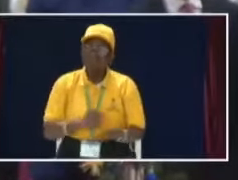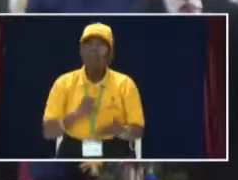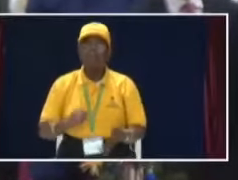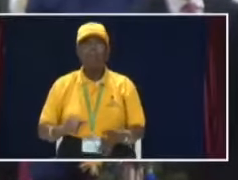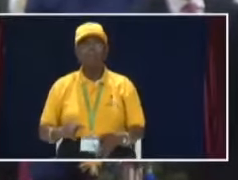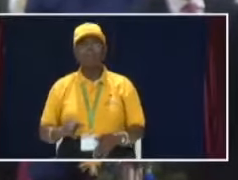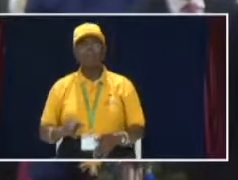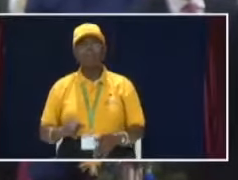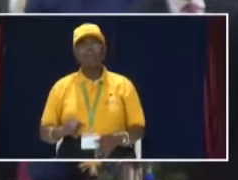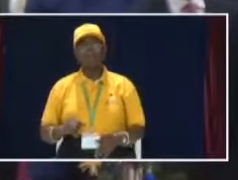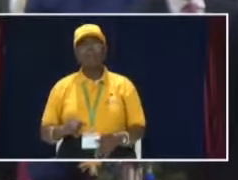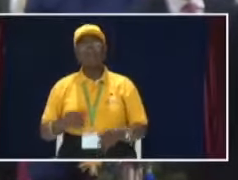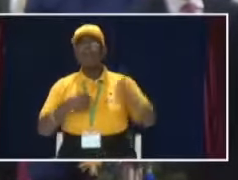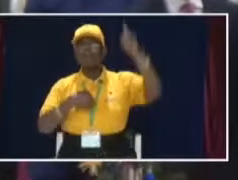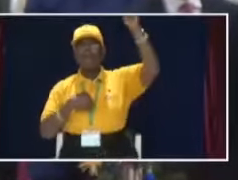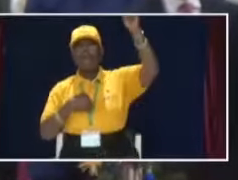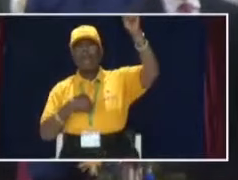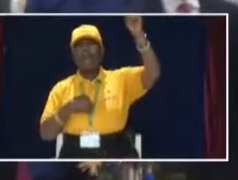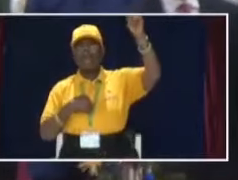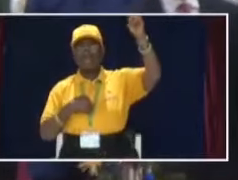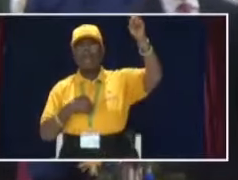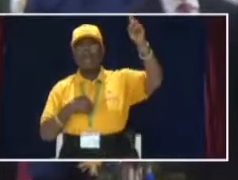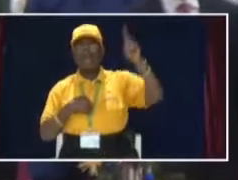Am I your houseboy?